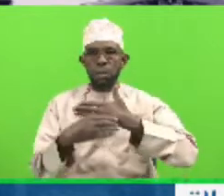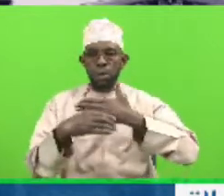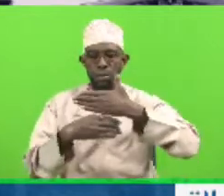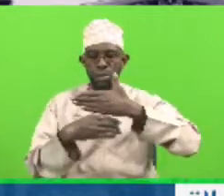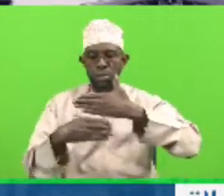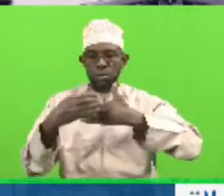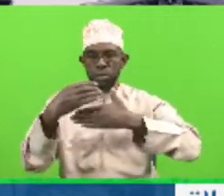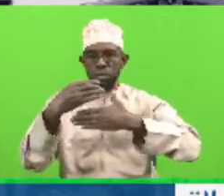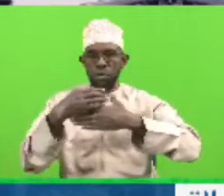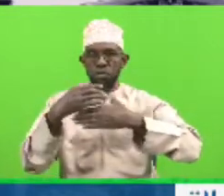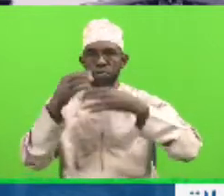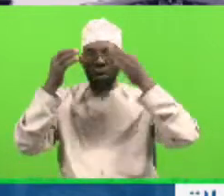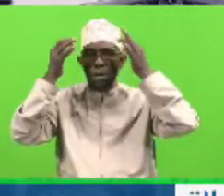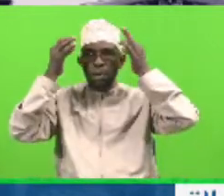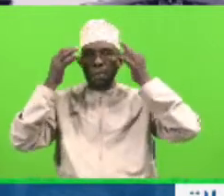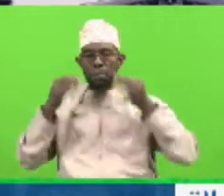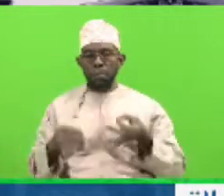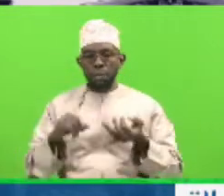marriage.